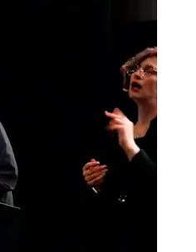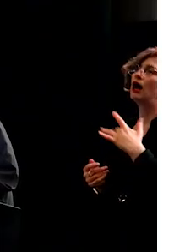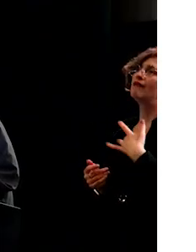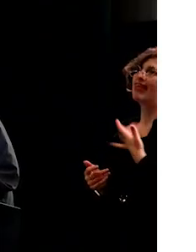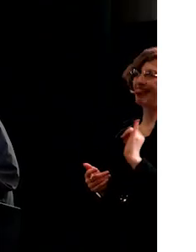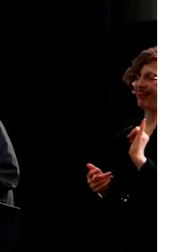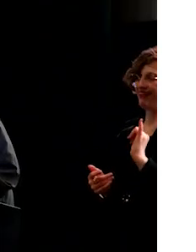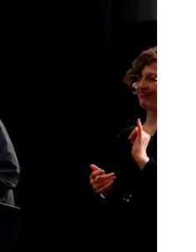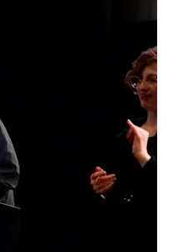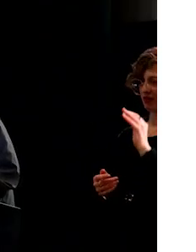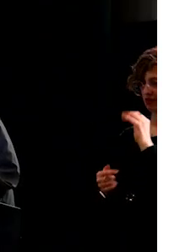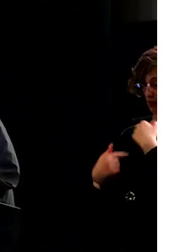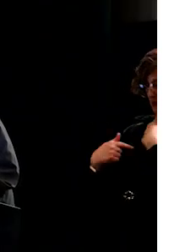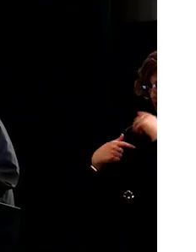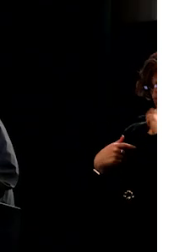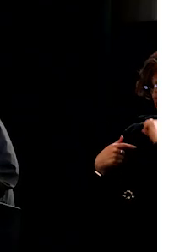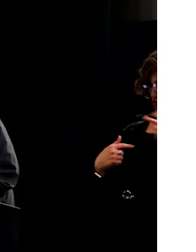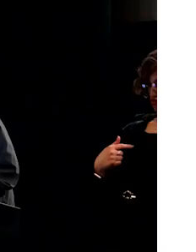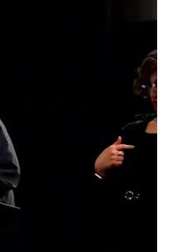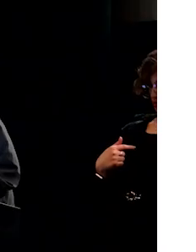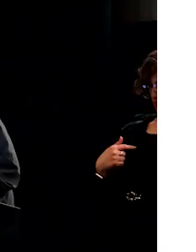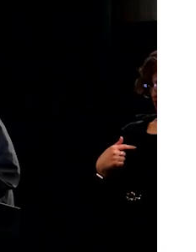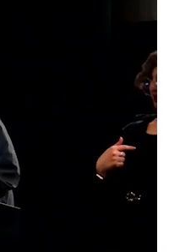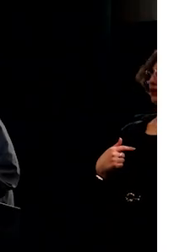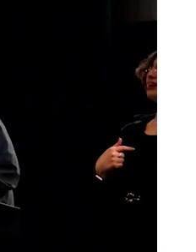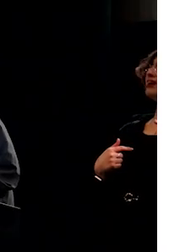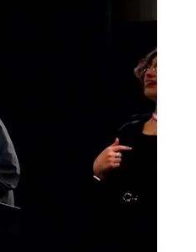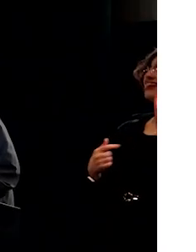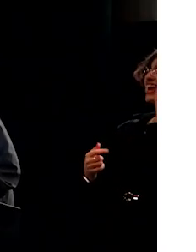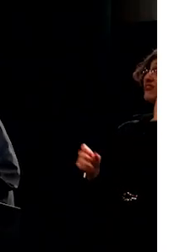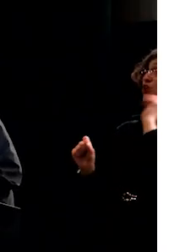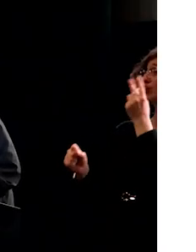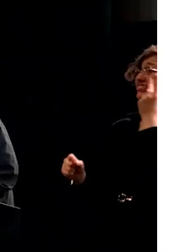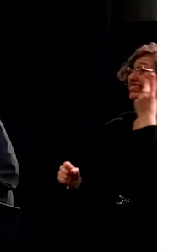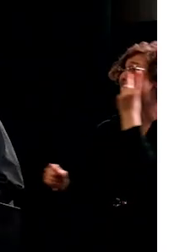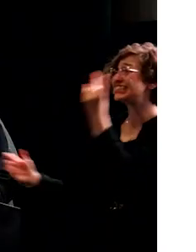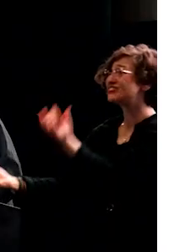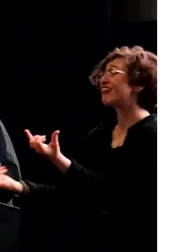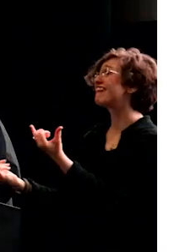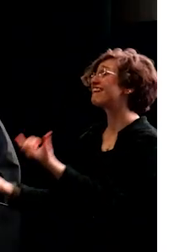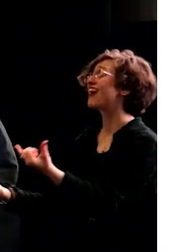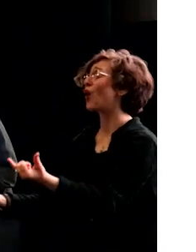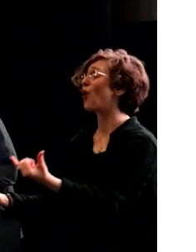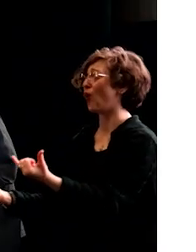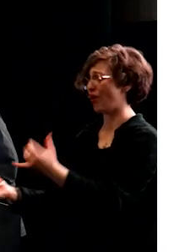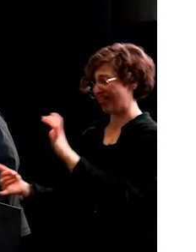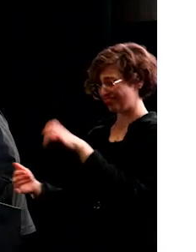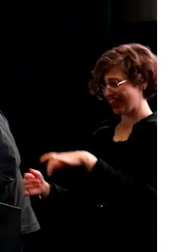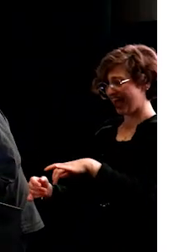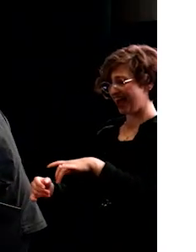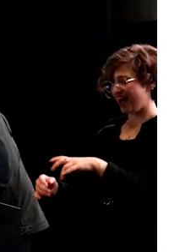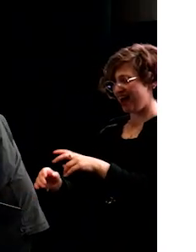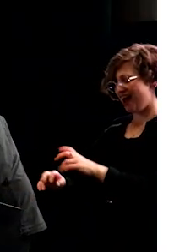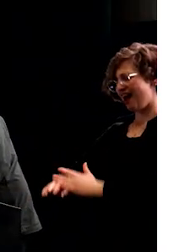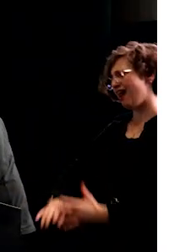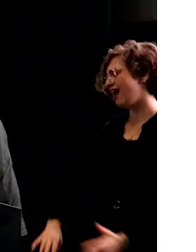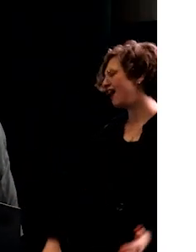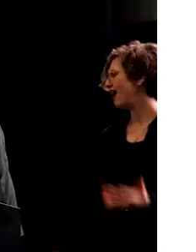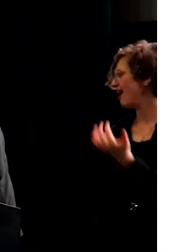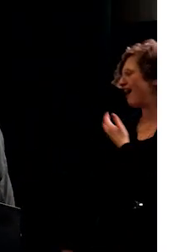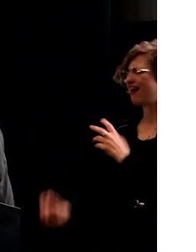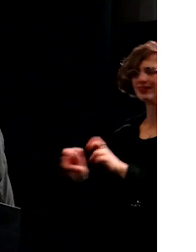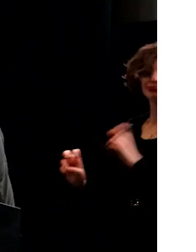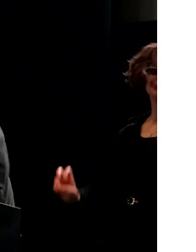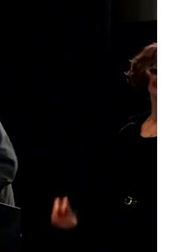23-year-old Hector would be pretty excited what I'm doing now, like being far away from that and just helping as many people